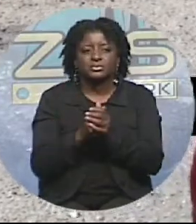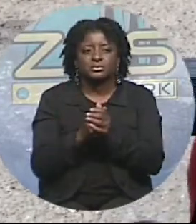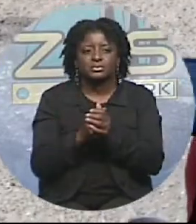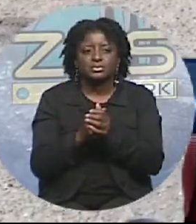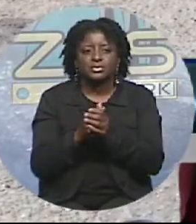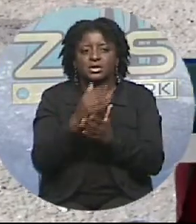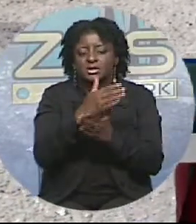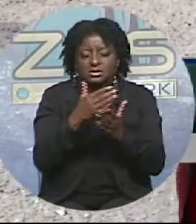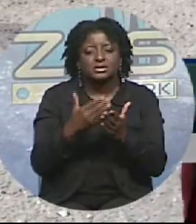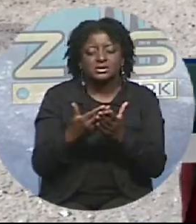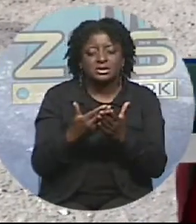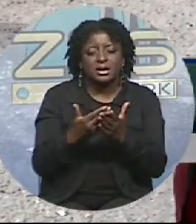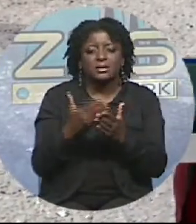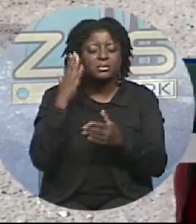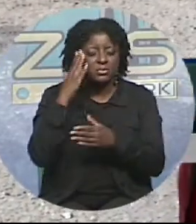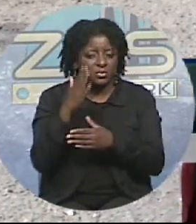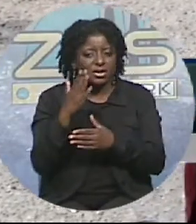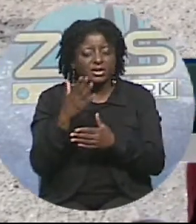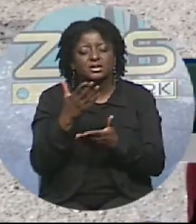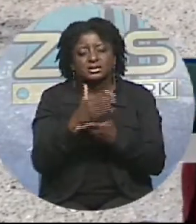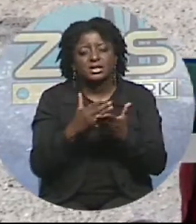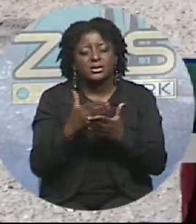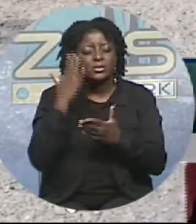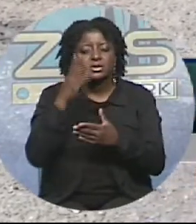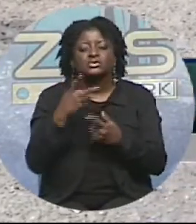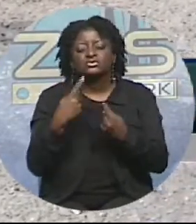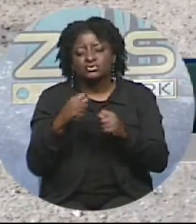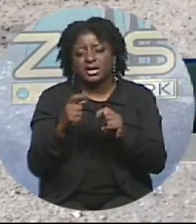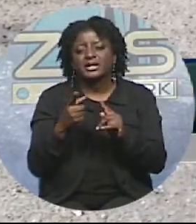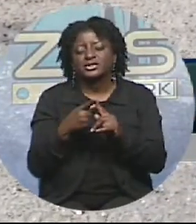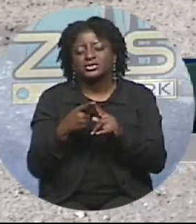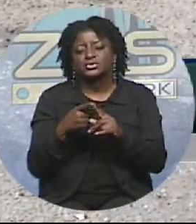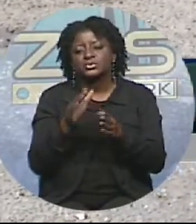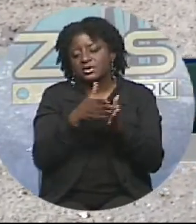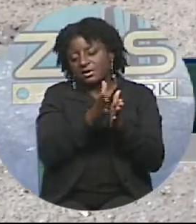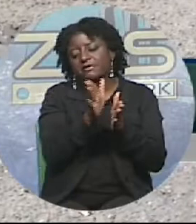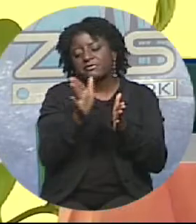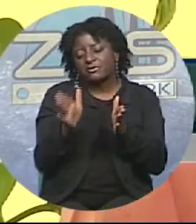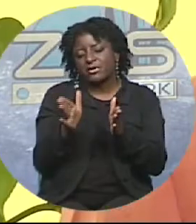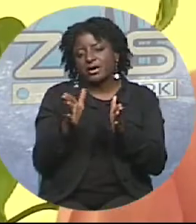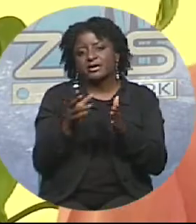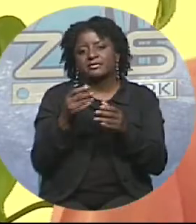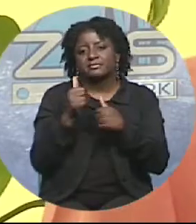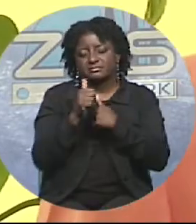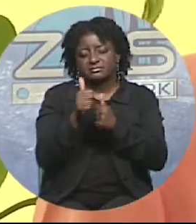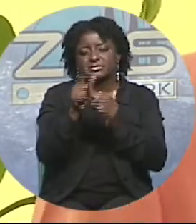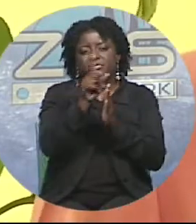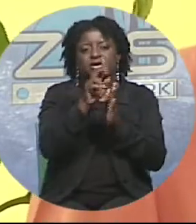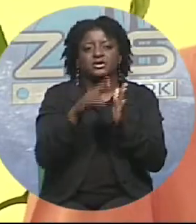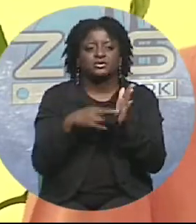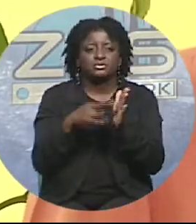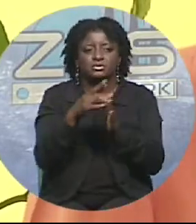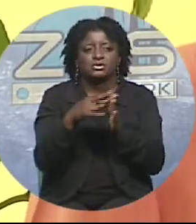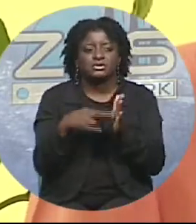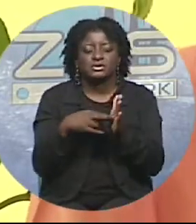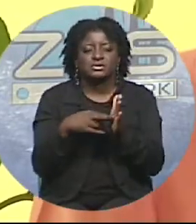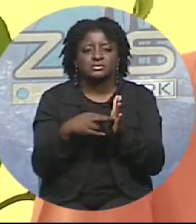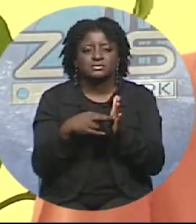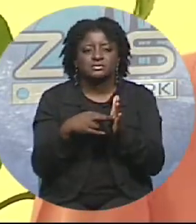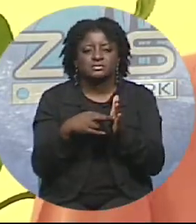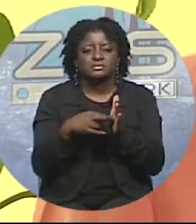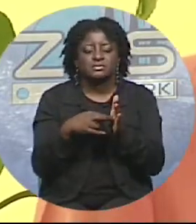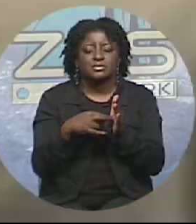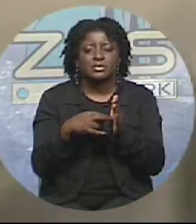Some of them will, and some will try to avoid it. That's normal. Meantime, Program Manager Marva Russell Min